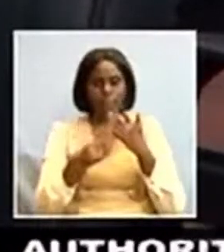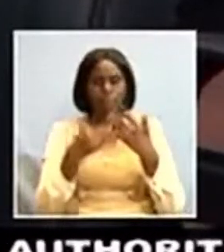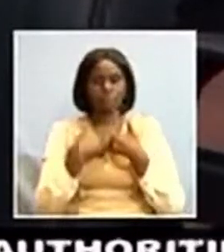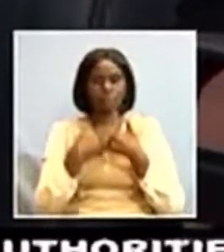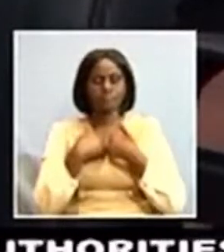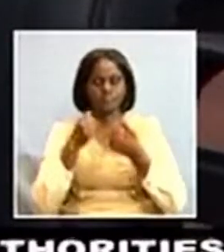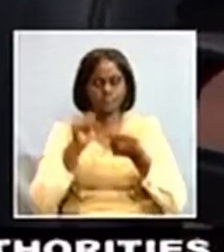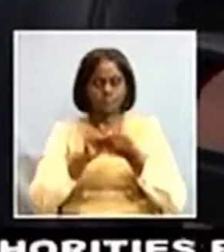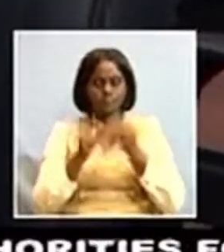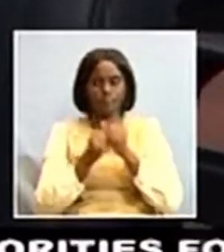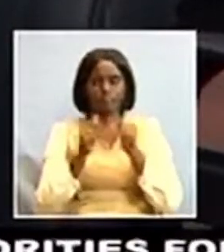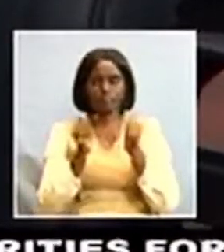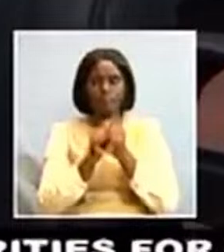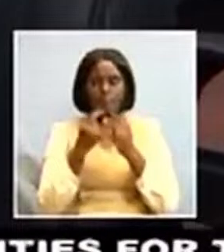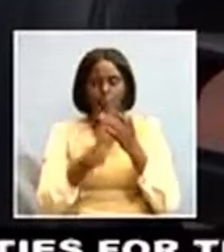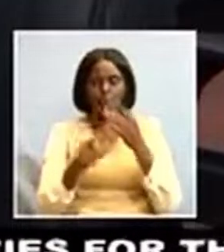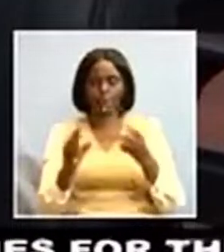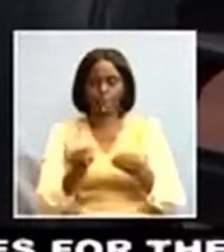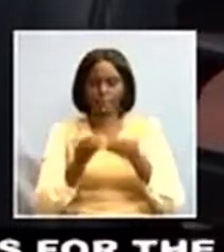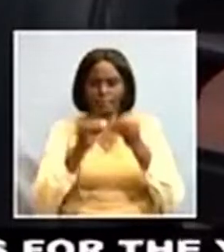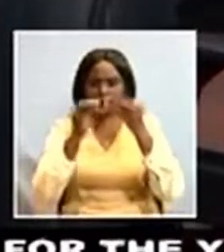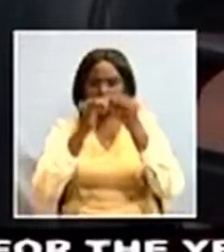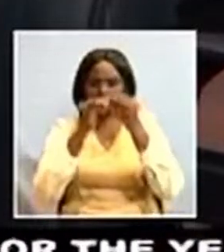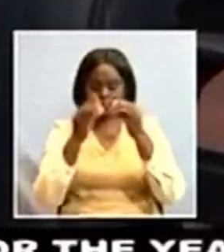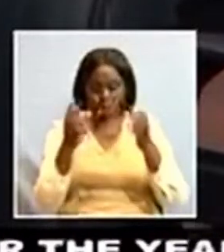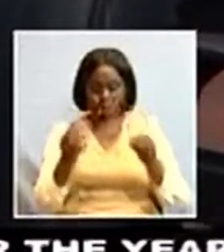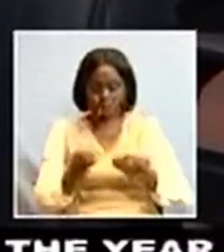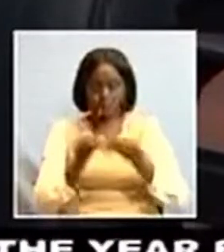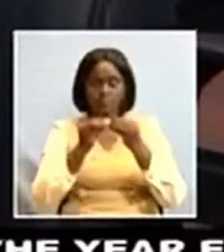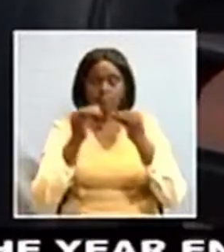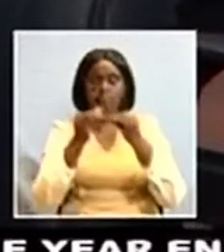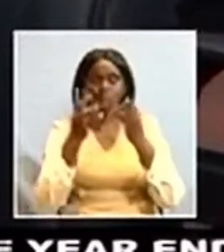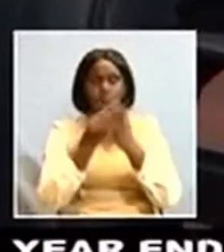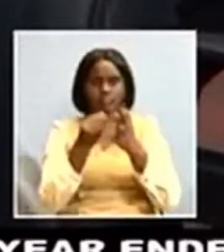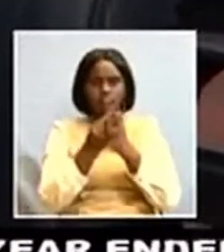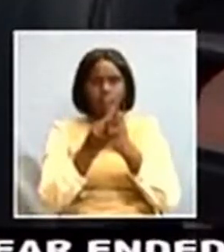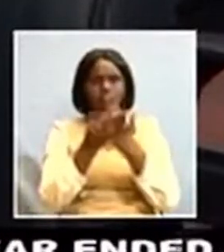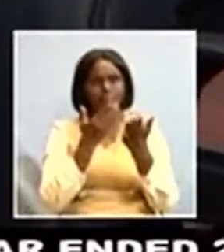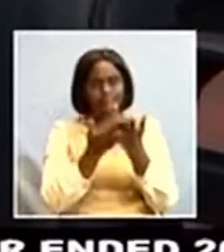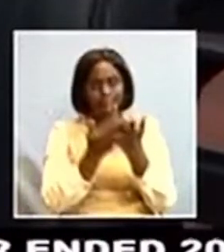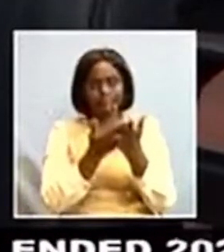affects the total unspent funds, the amount.